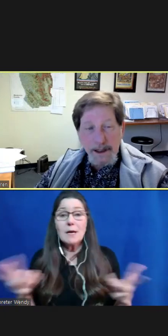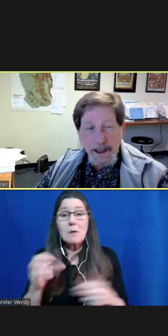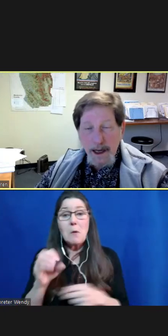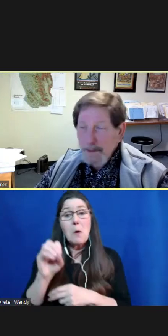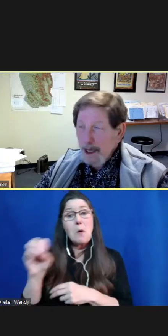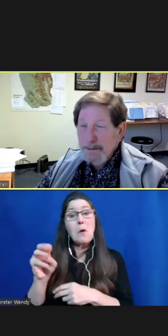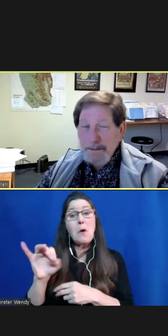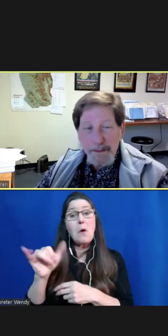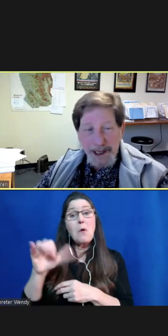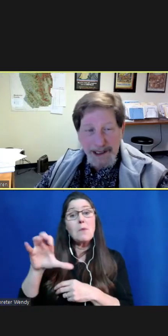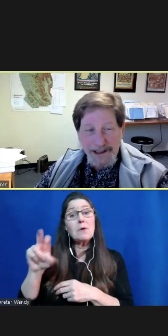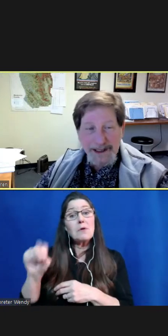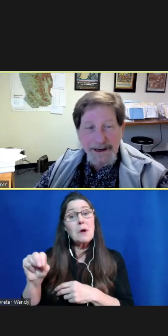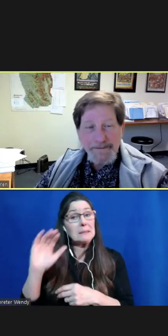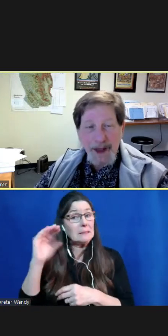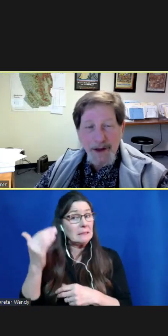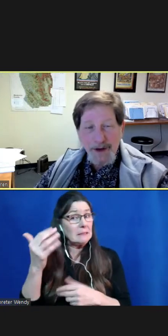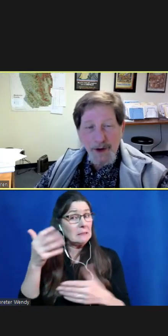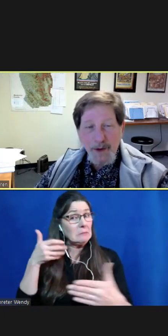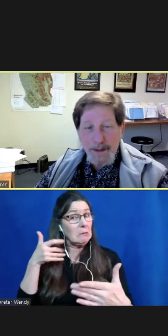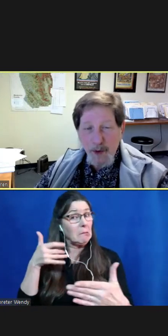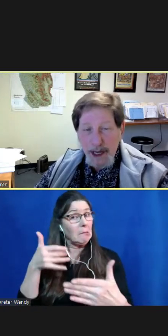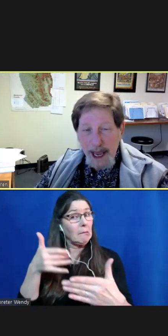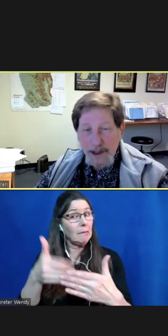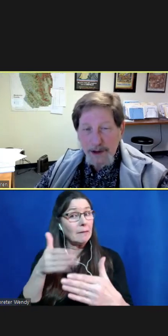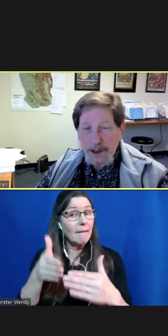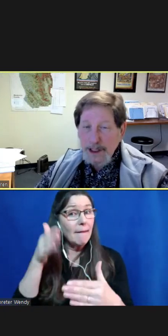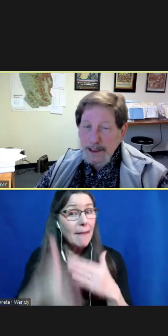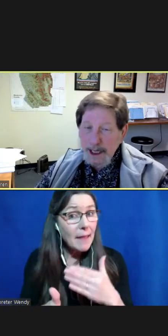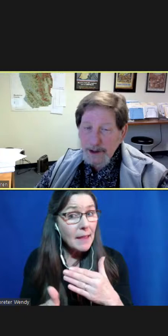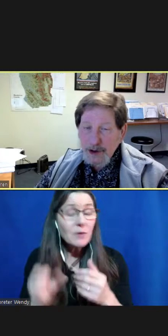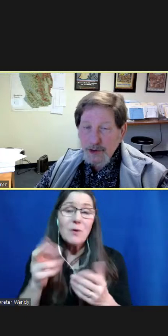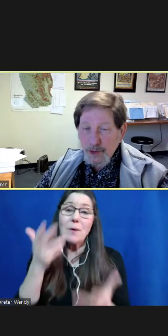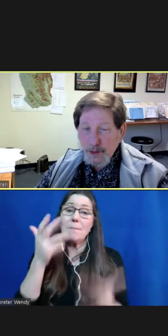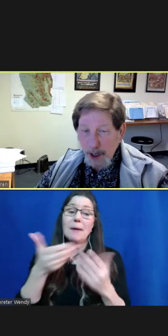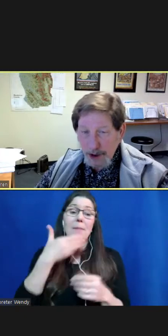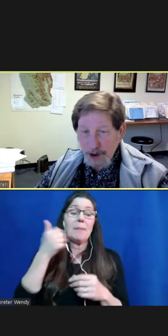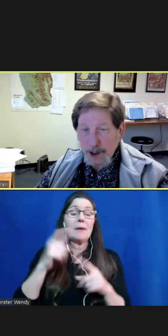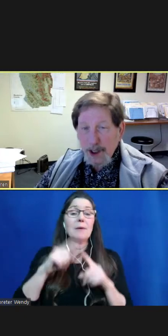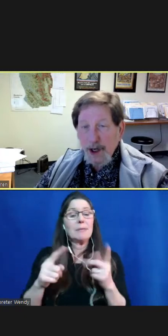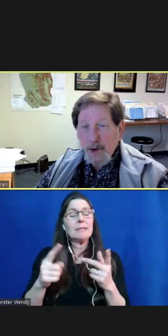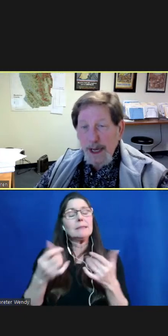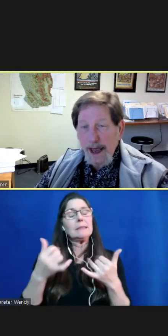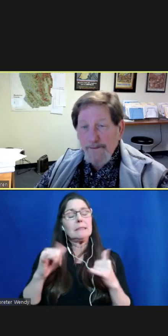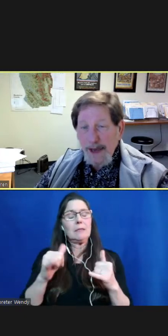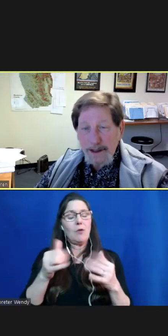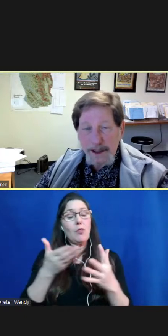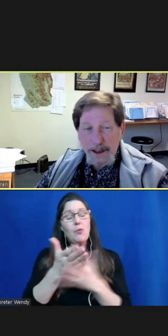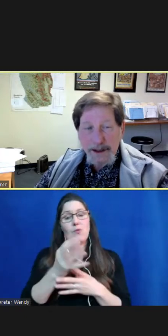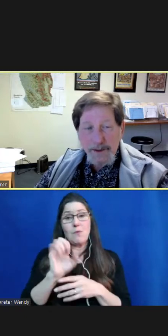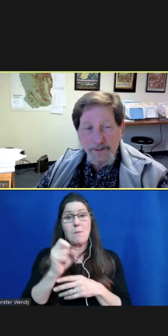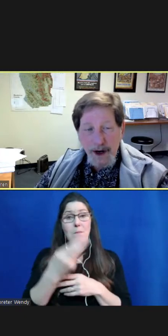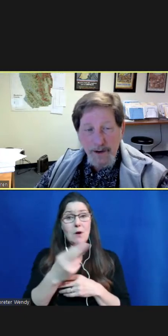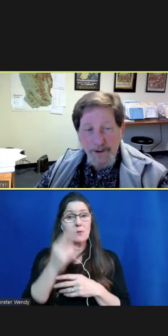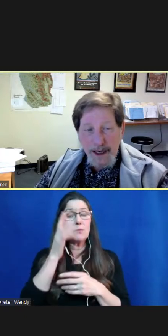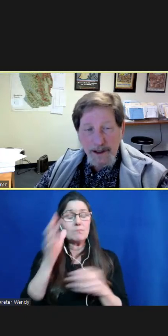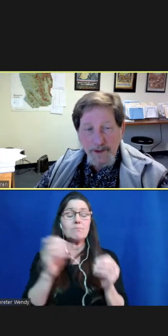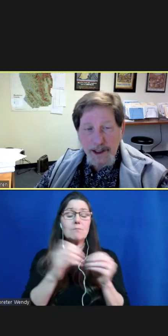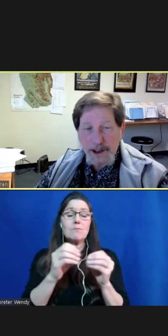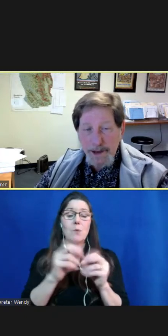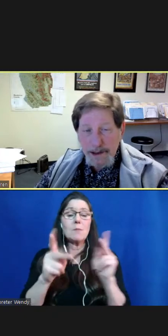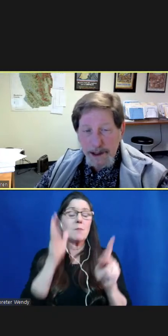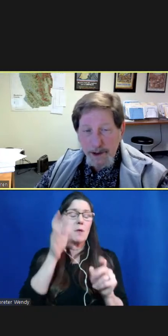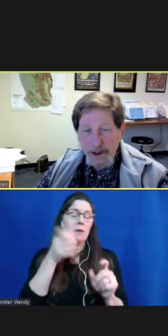least a better place, though there will be more casualties and deaths through March. We have vaccines that are very